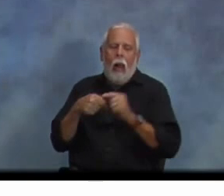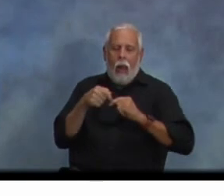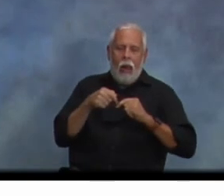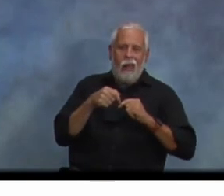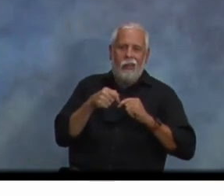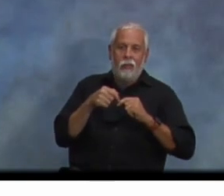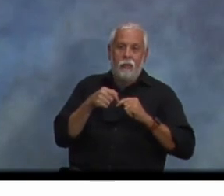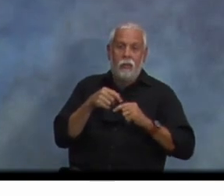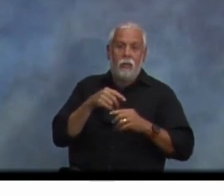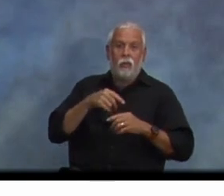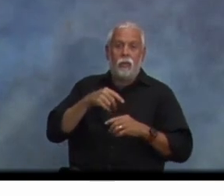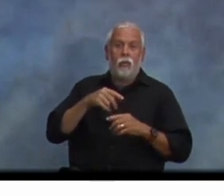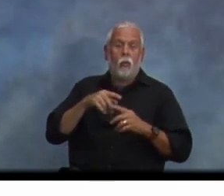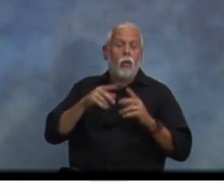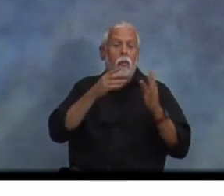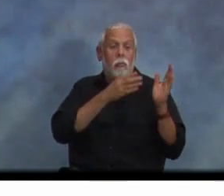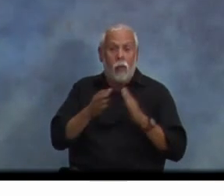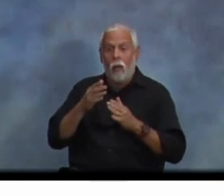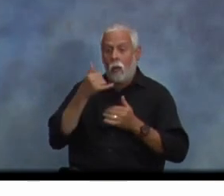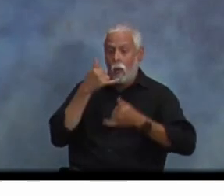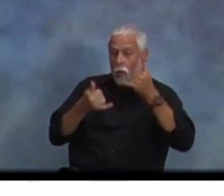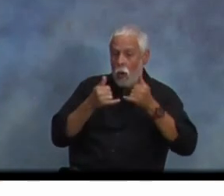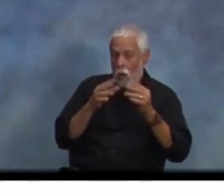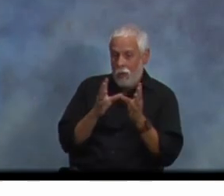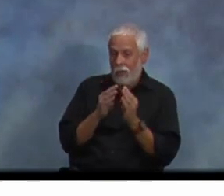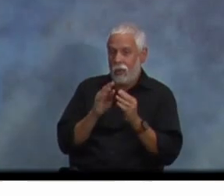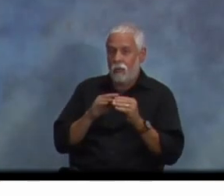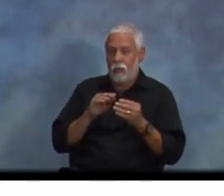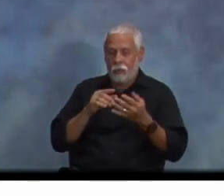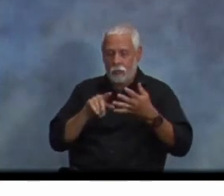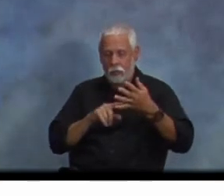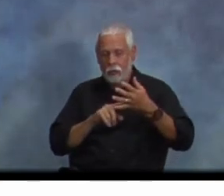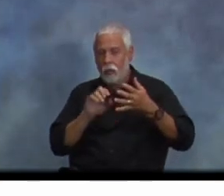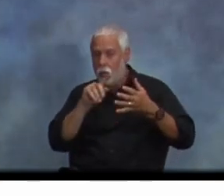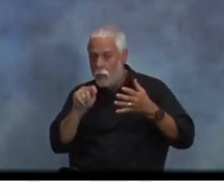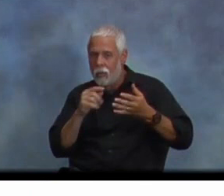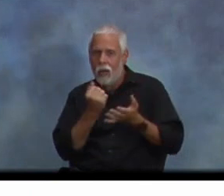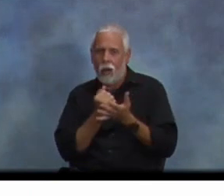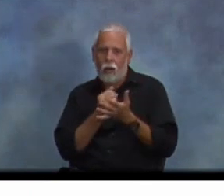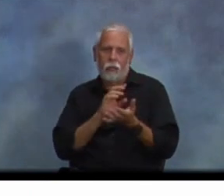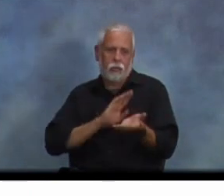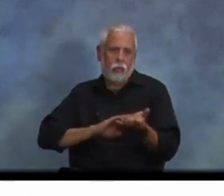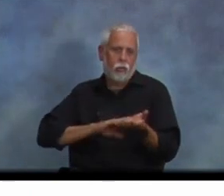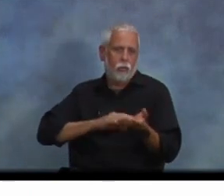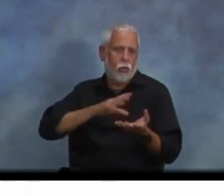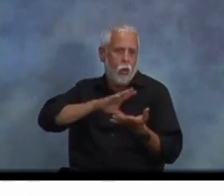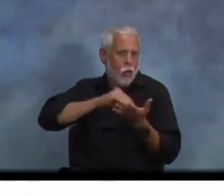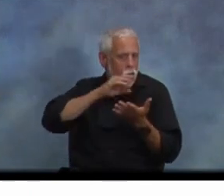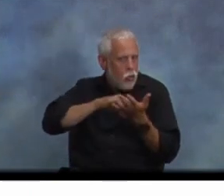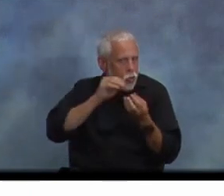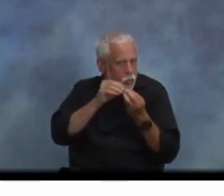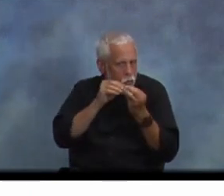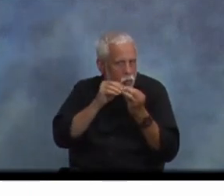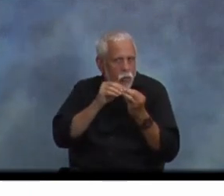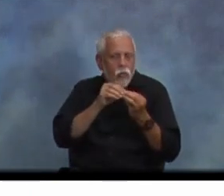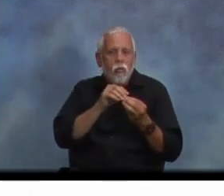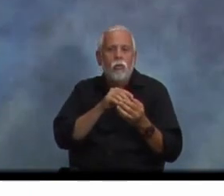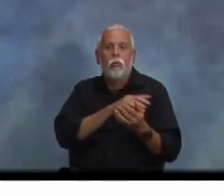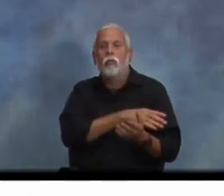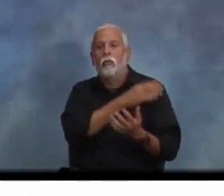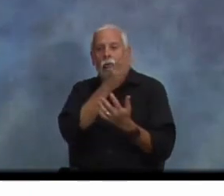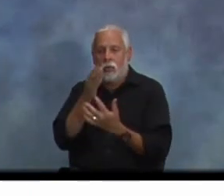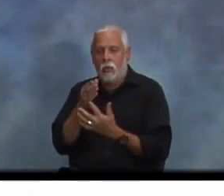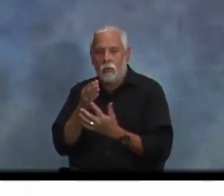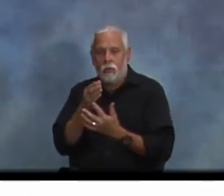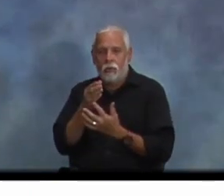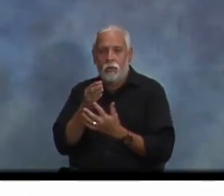tentative provider Q&A call is scheduled for the end of October to help inform our providers. And then focus on